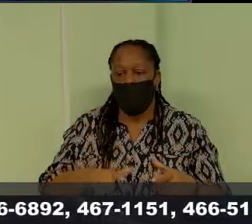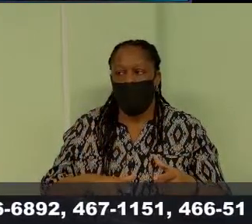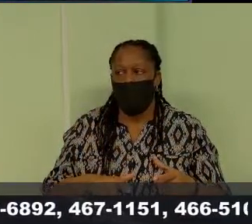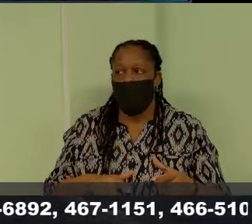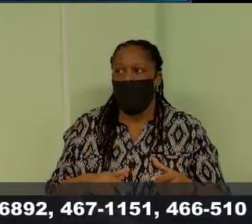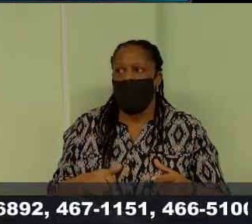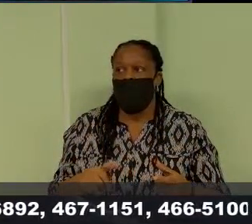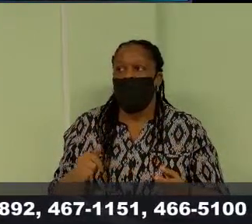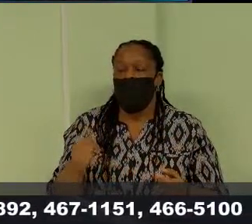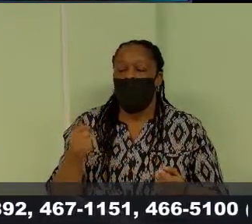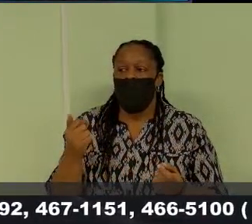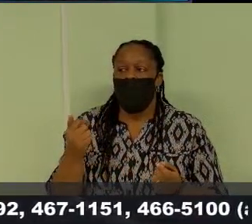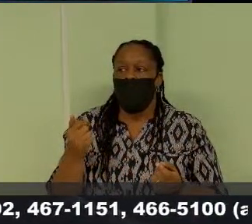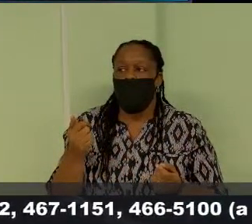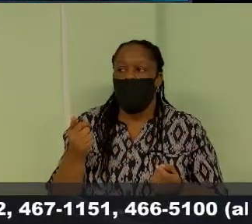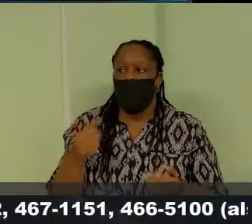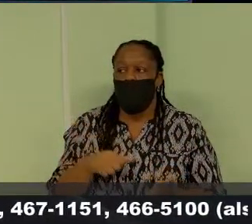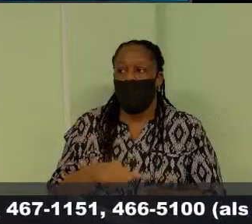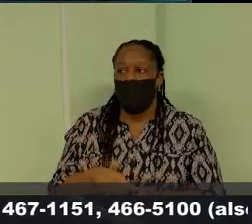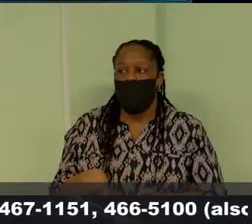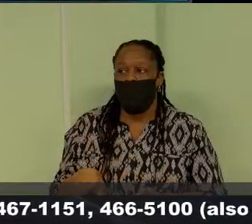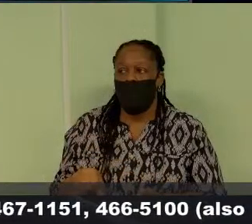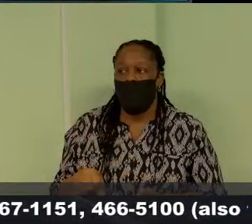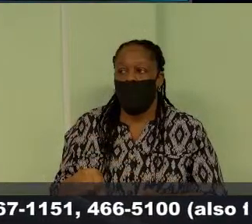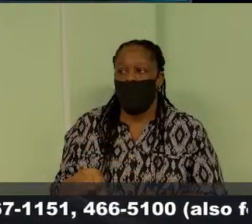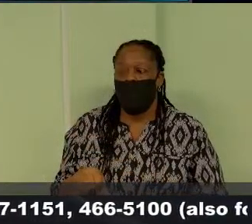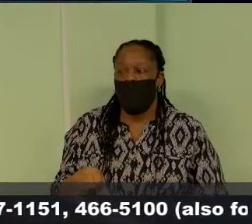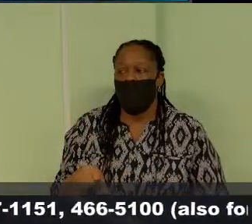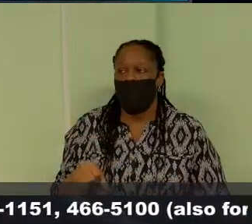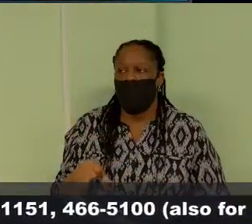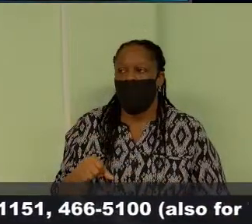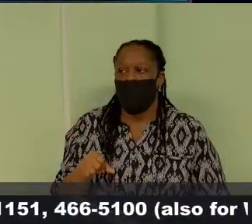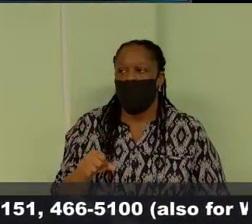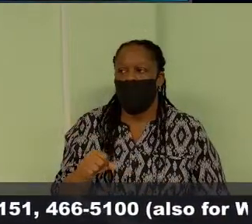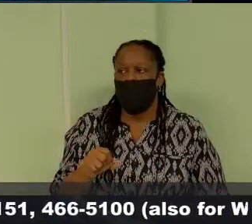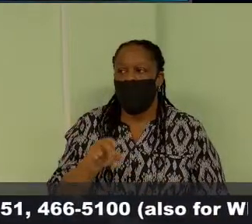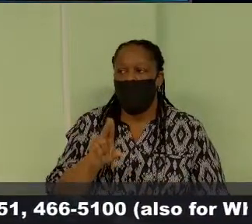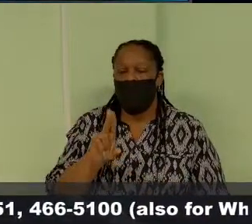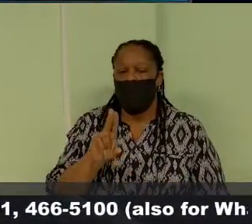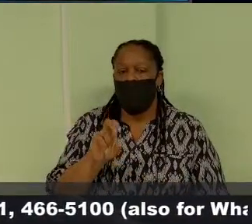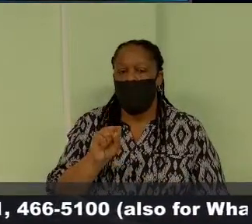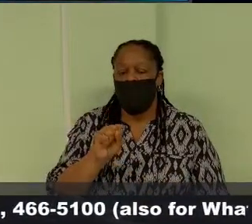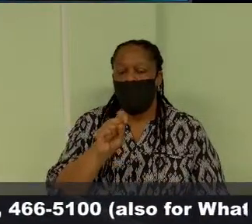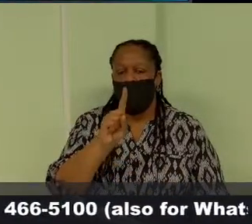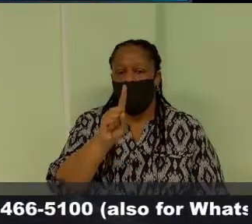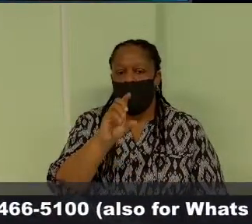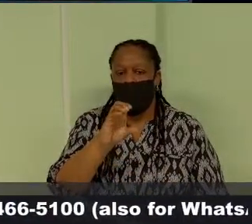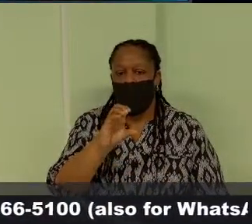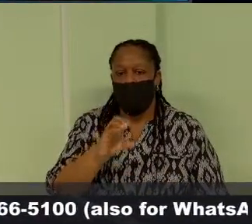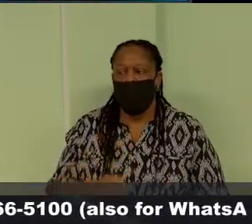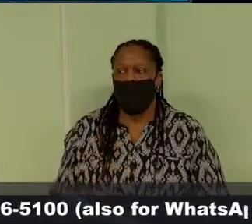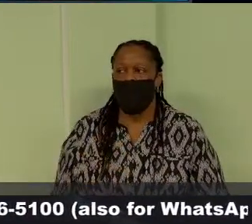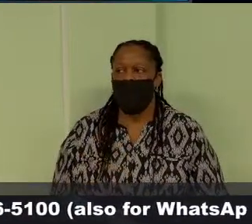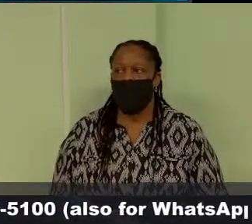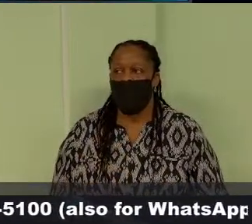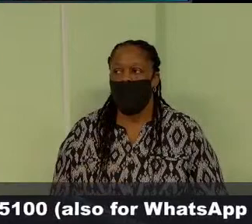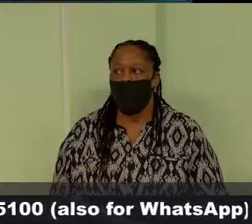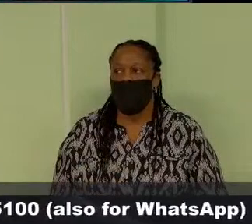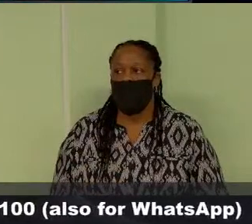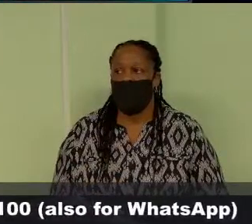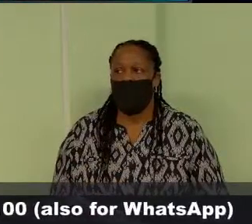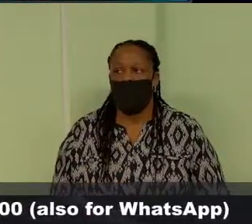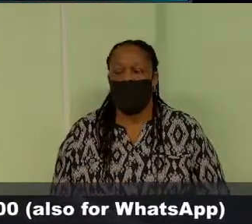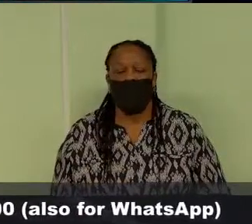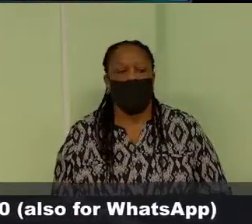subsidized. At present, the cost is it's US $100. So that's the cost, the present cost